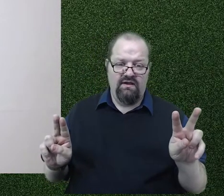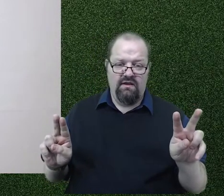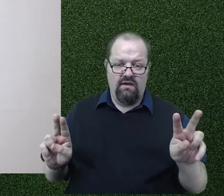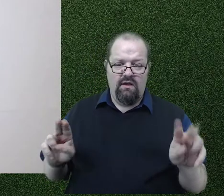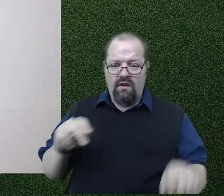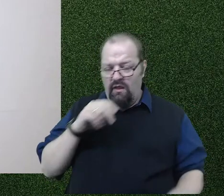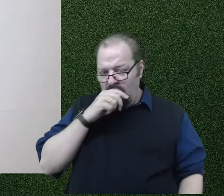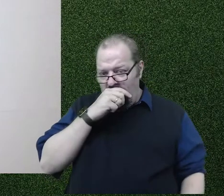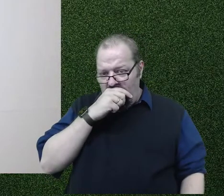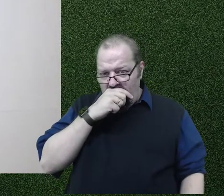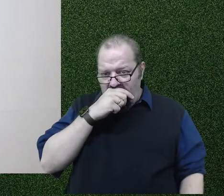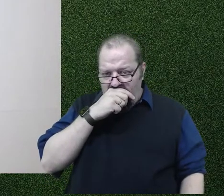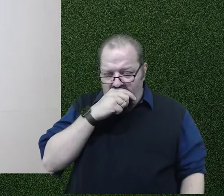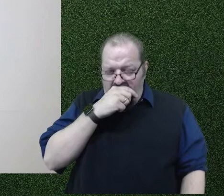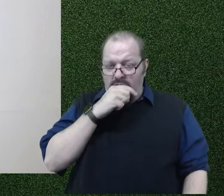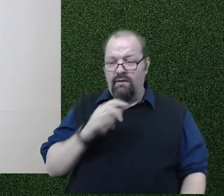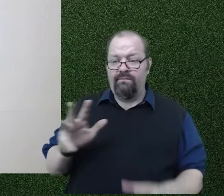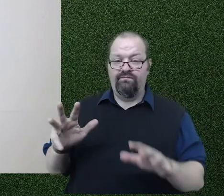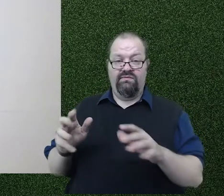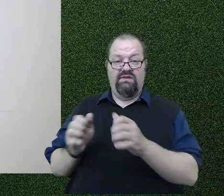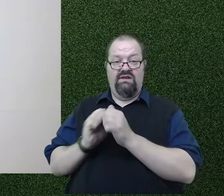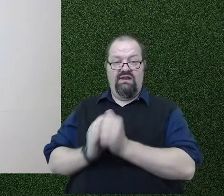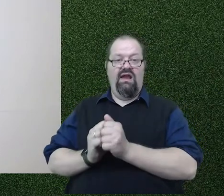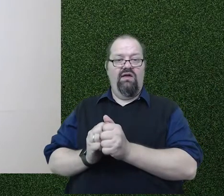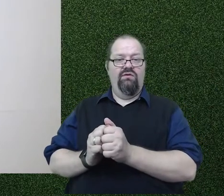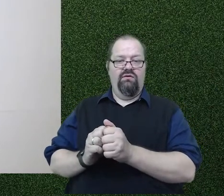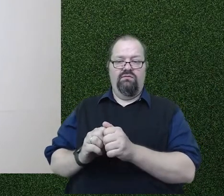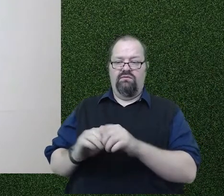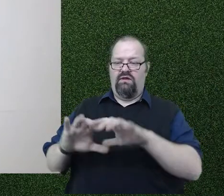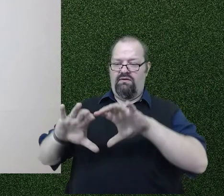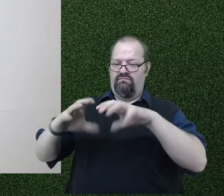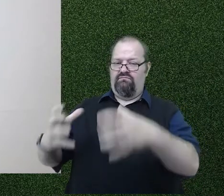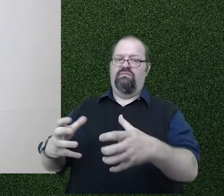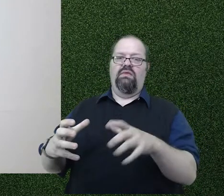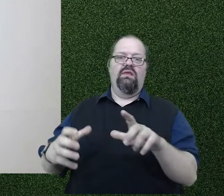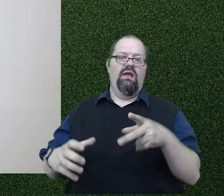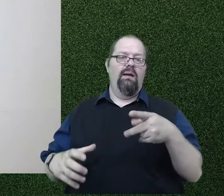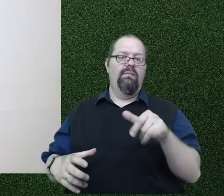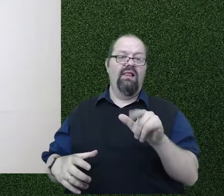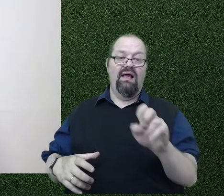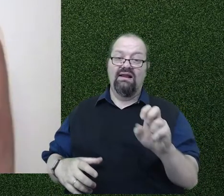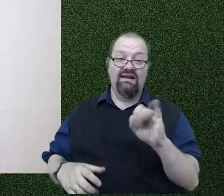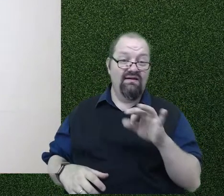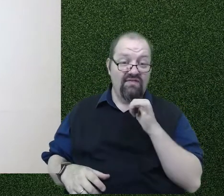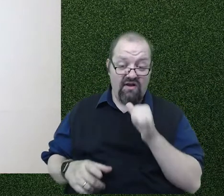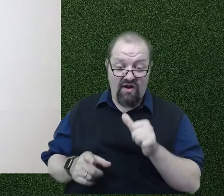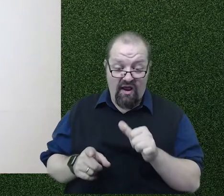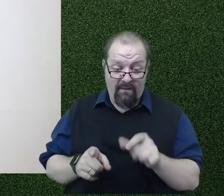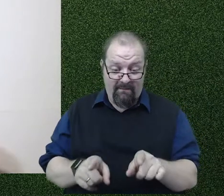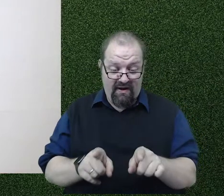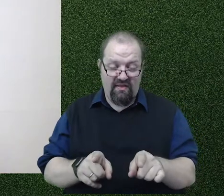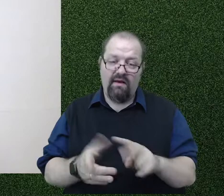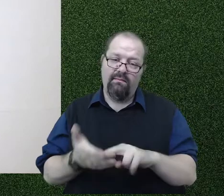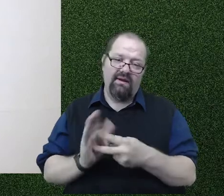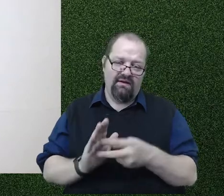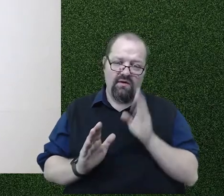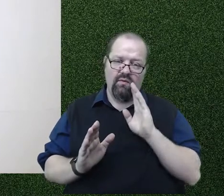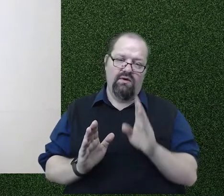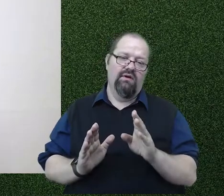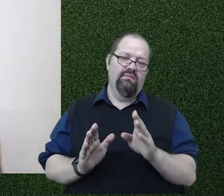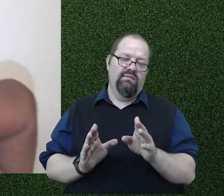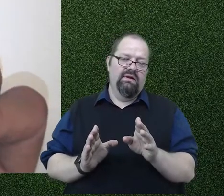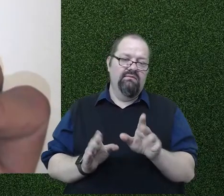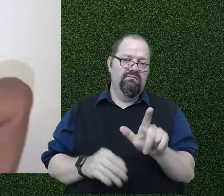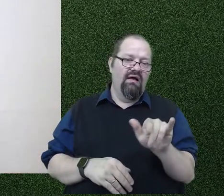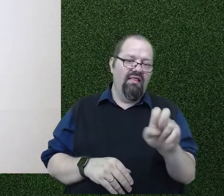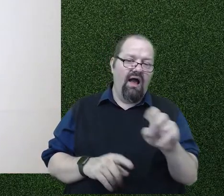Together, those create an entire plane. They define a plane, as long as they're not parallel to each other. If they're parallel, they define a line. If they're not